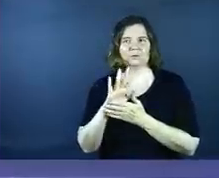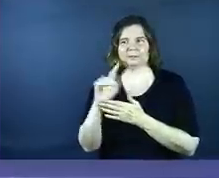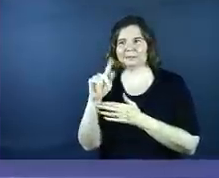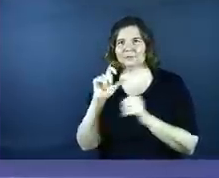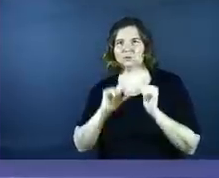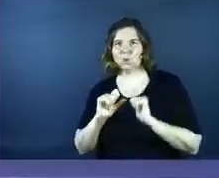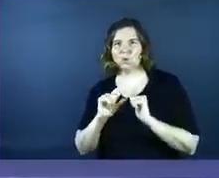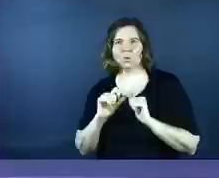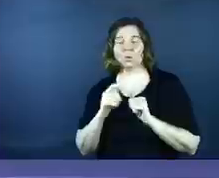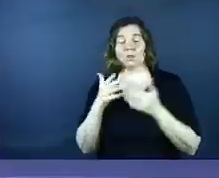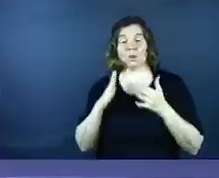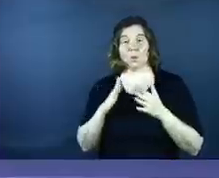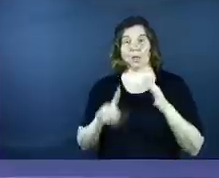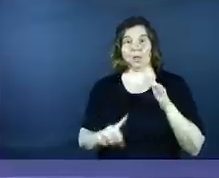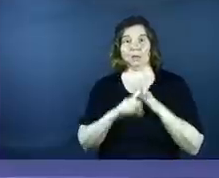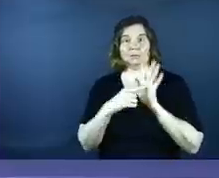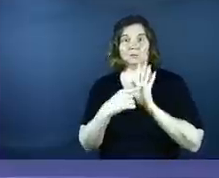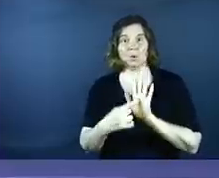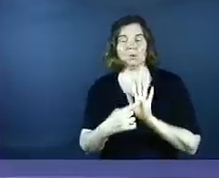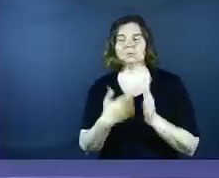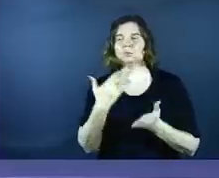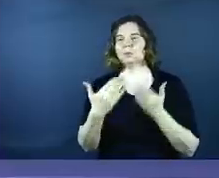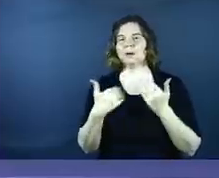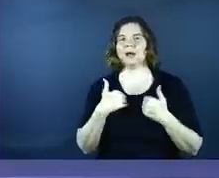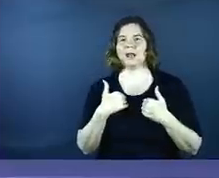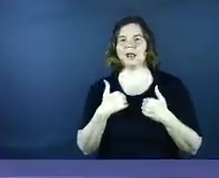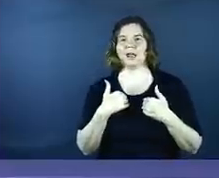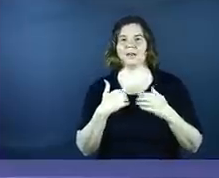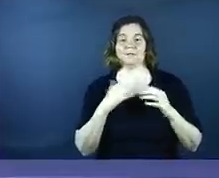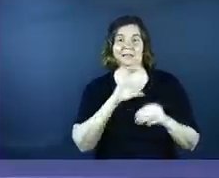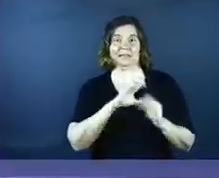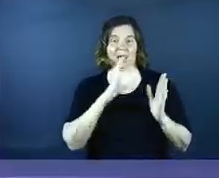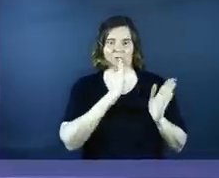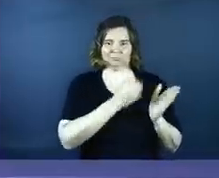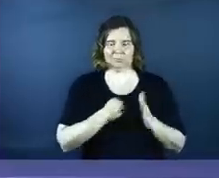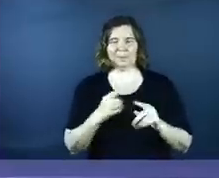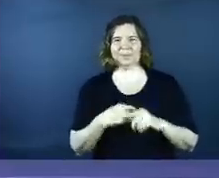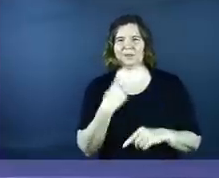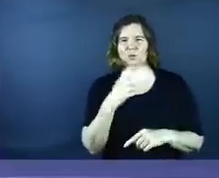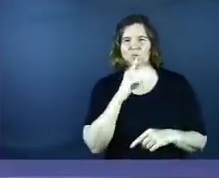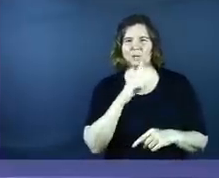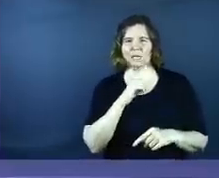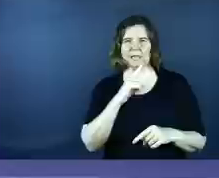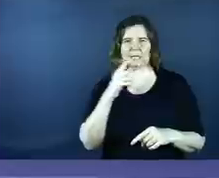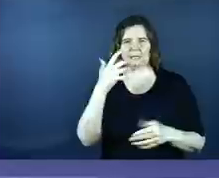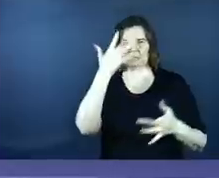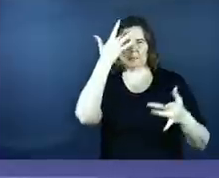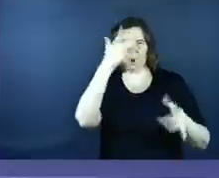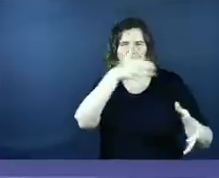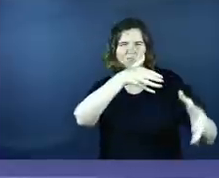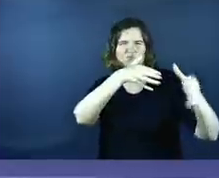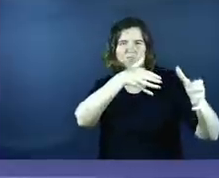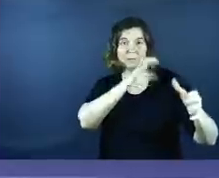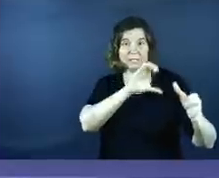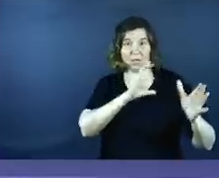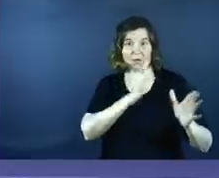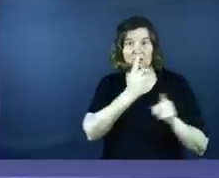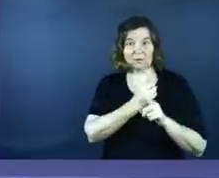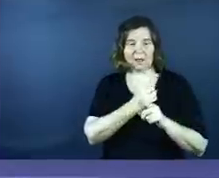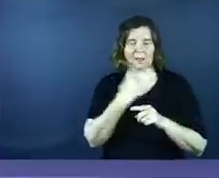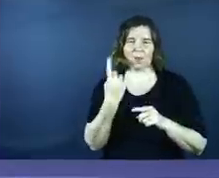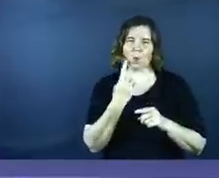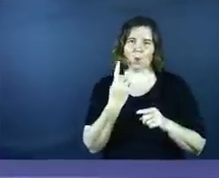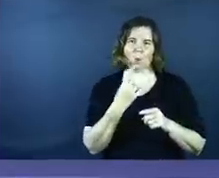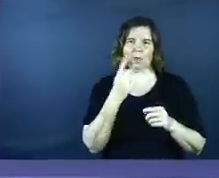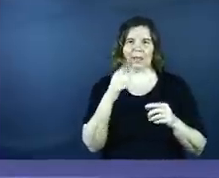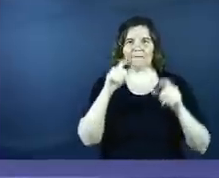movies, the way it comes at us is you might have a cast of characters, but there's always that one really brainy character, right? And they almost